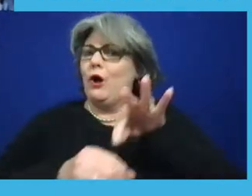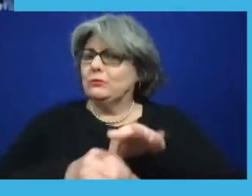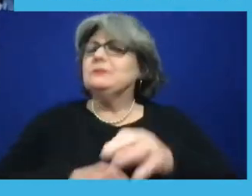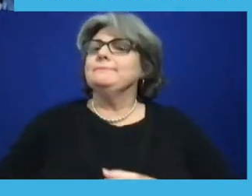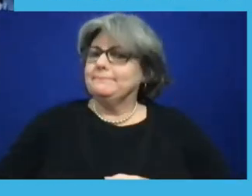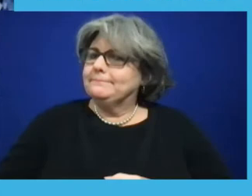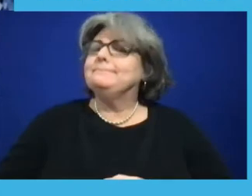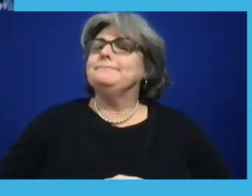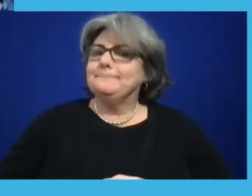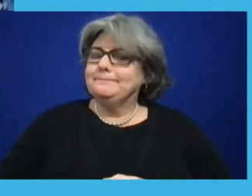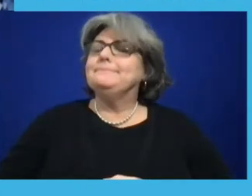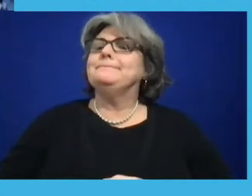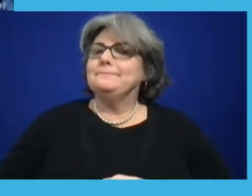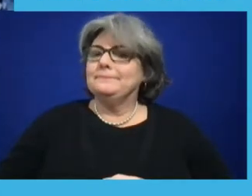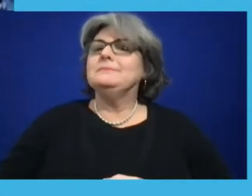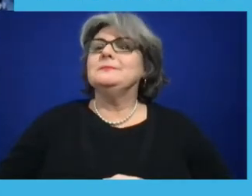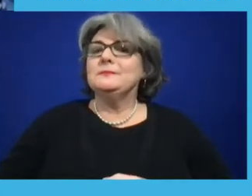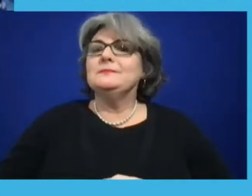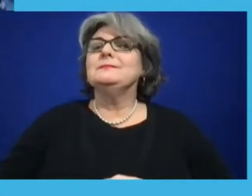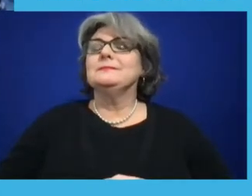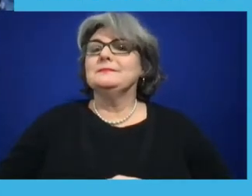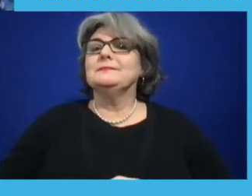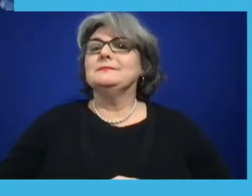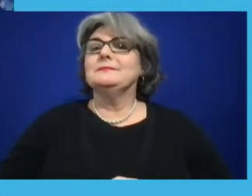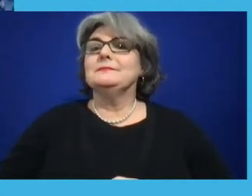I am here to ask you to vote